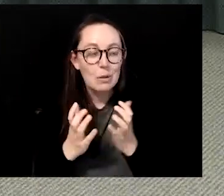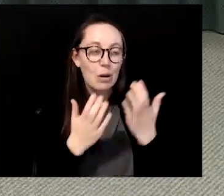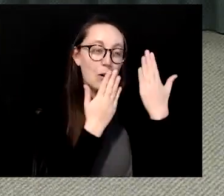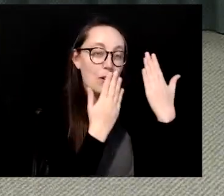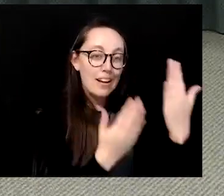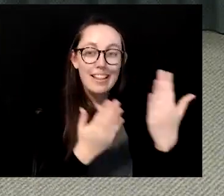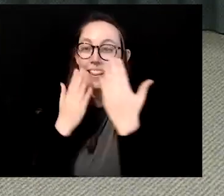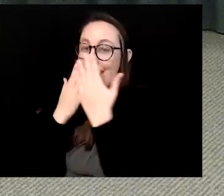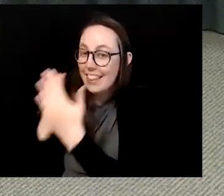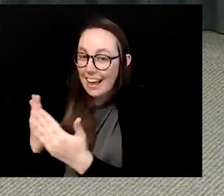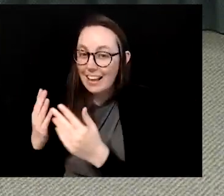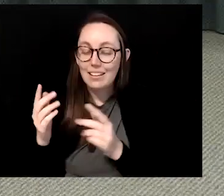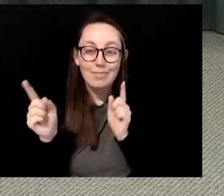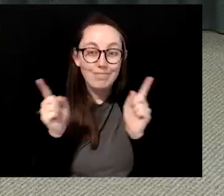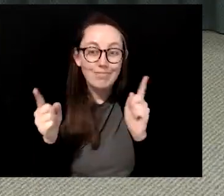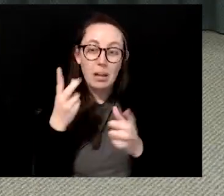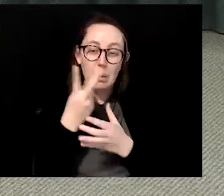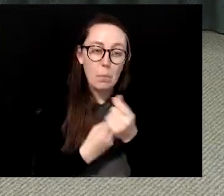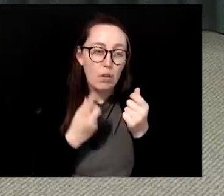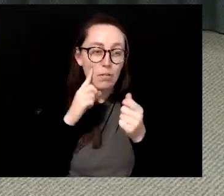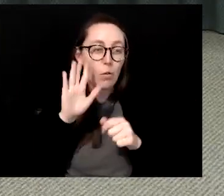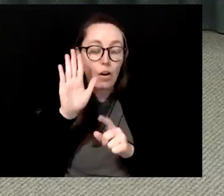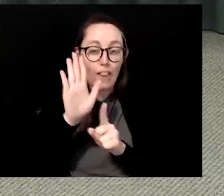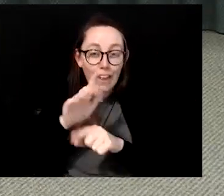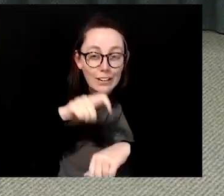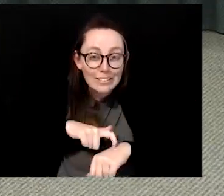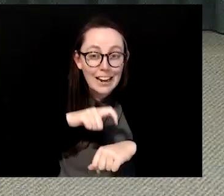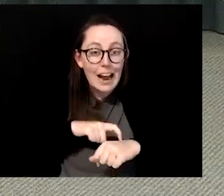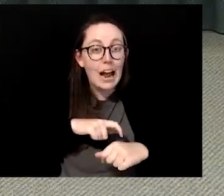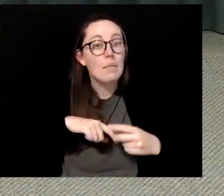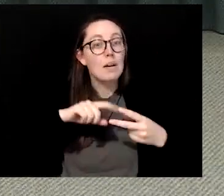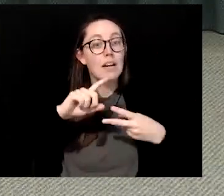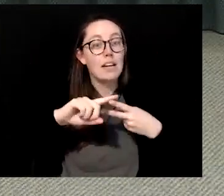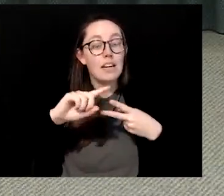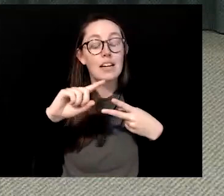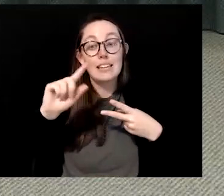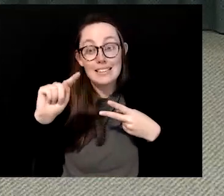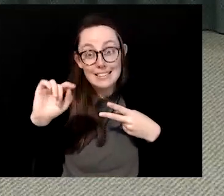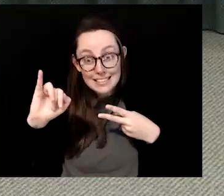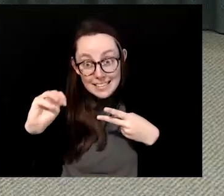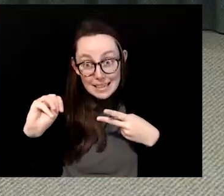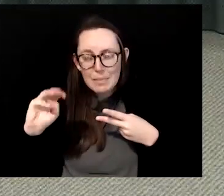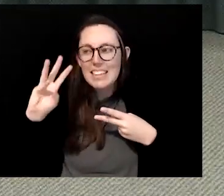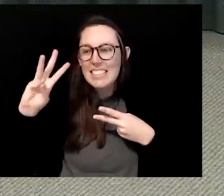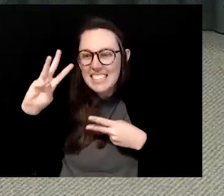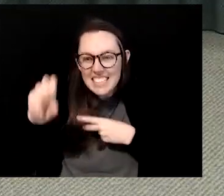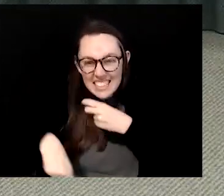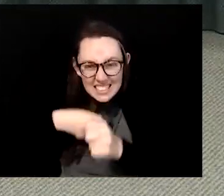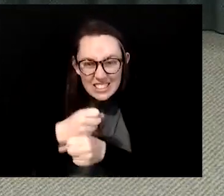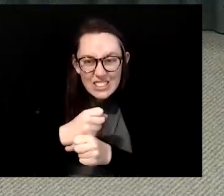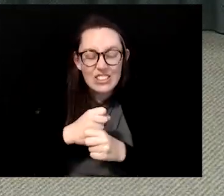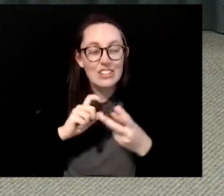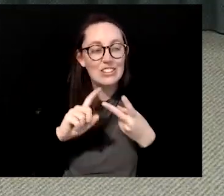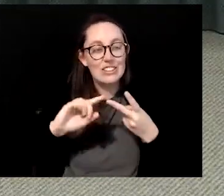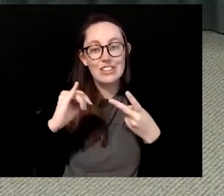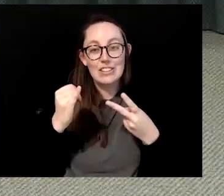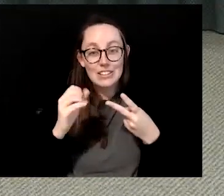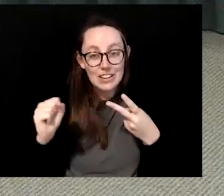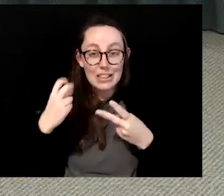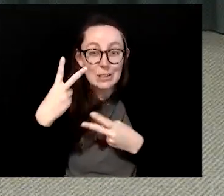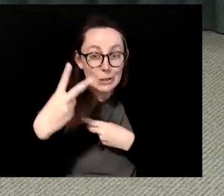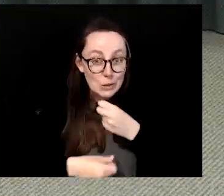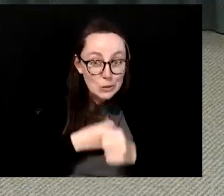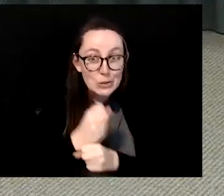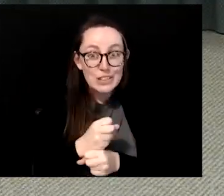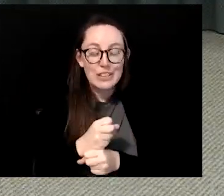years on the board and Tim six six years on the Brattleboro select board um you know I think